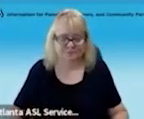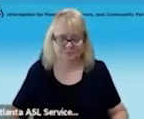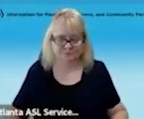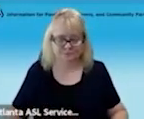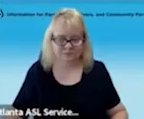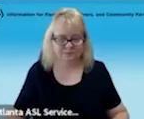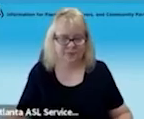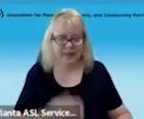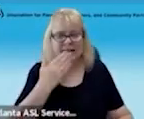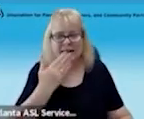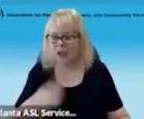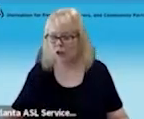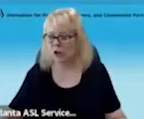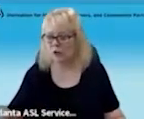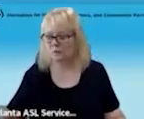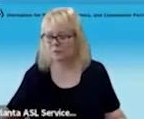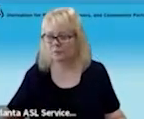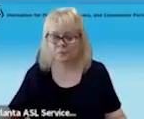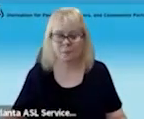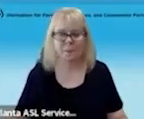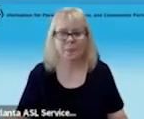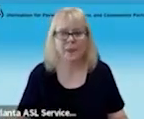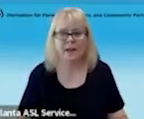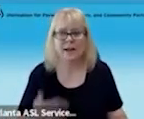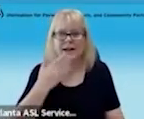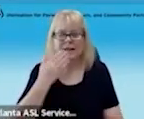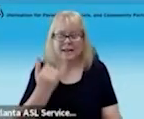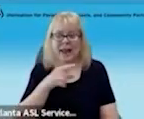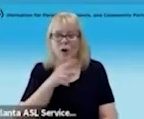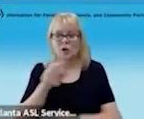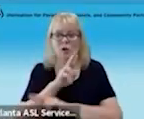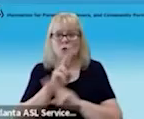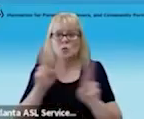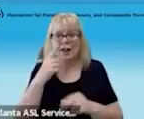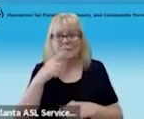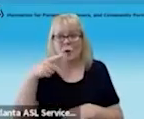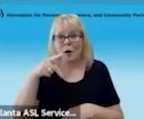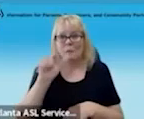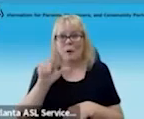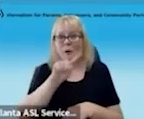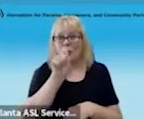for those amazing questions. I would now like to turn it back over to Ms. Moore.